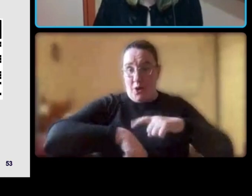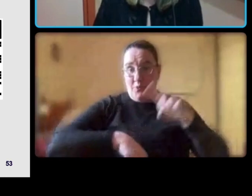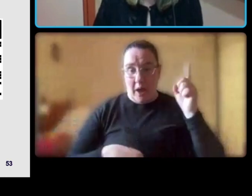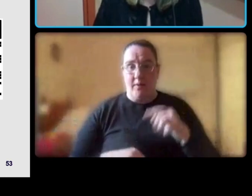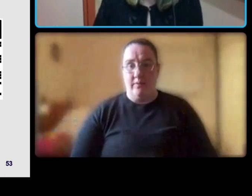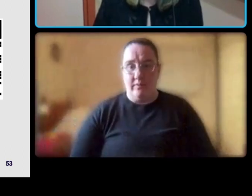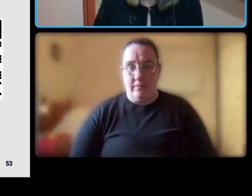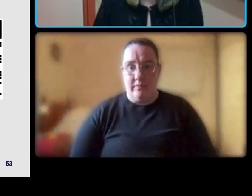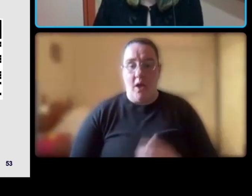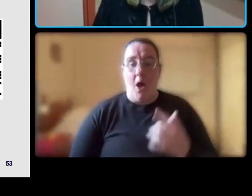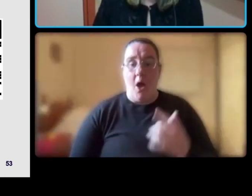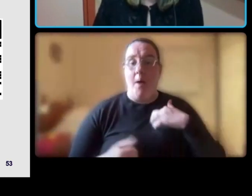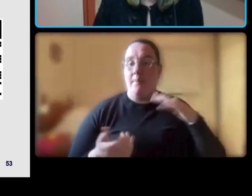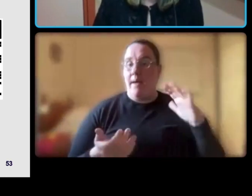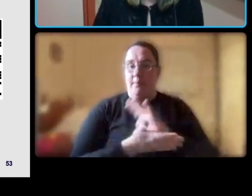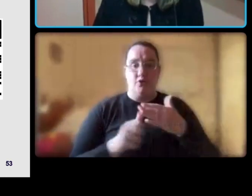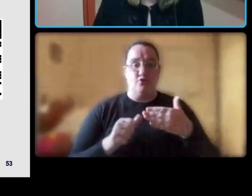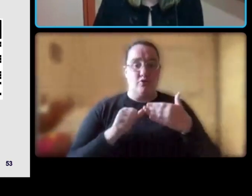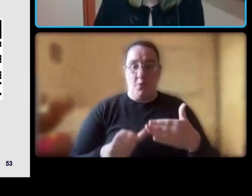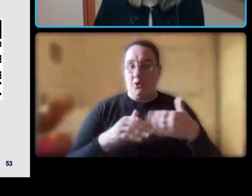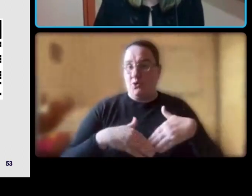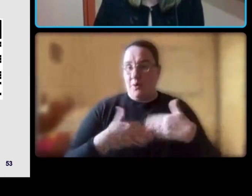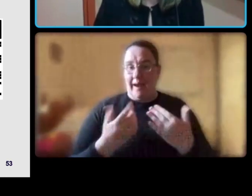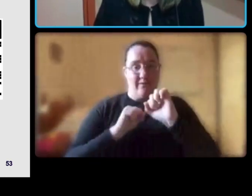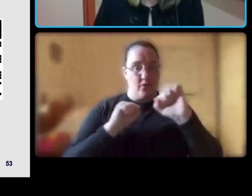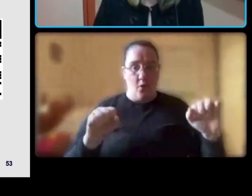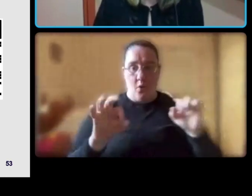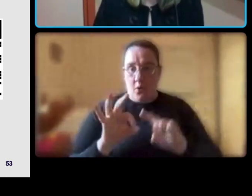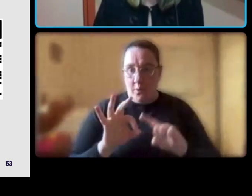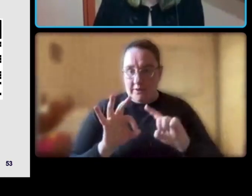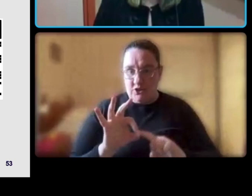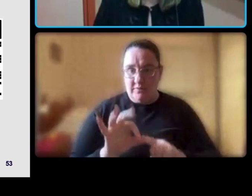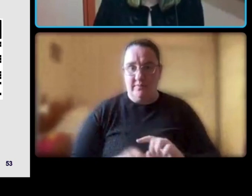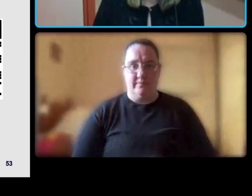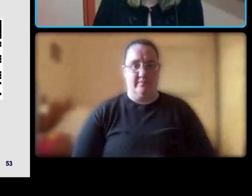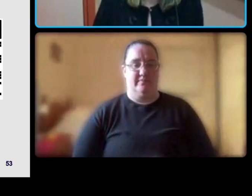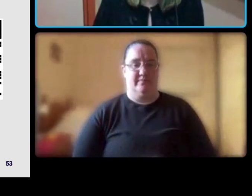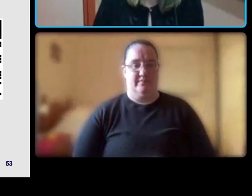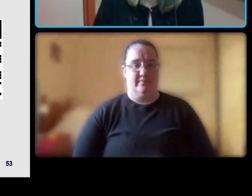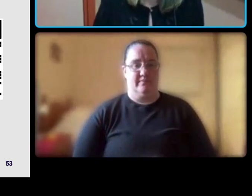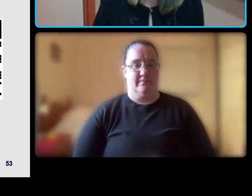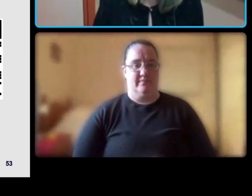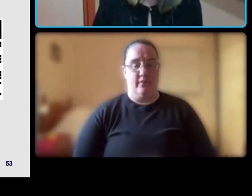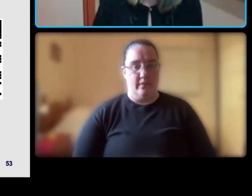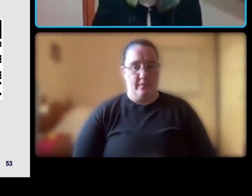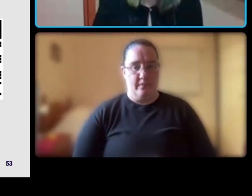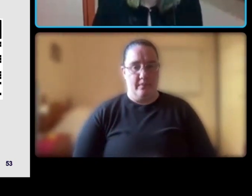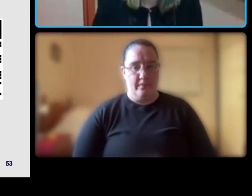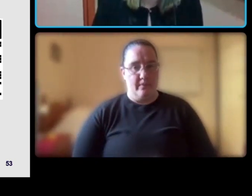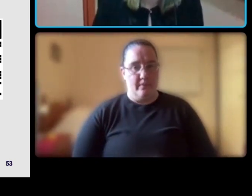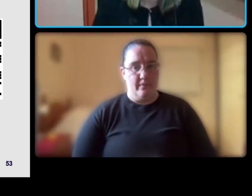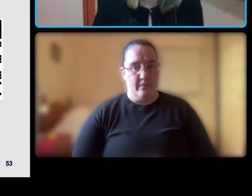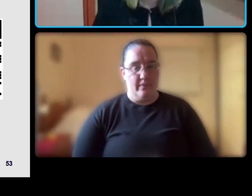any questions that you might have around the material presented today, also around the new Act generally. If you